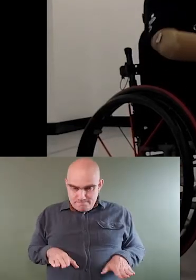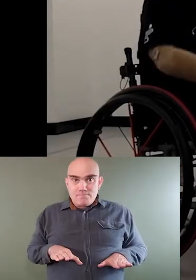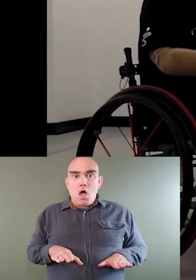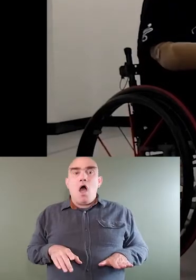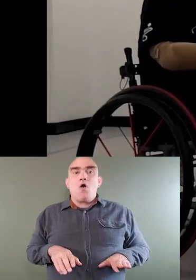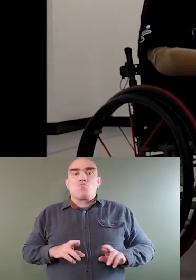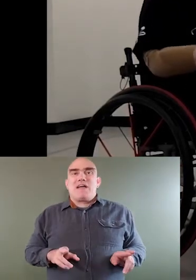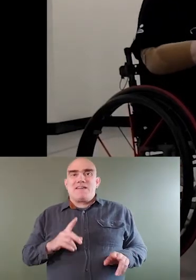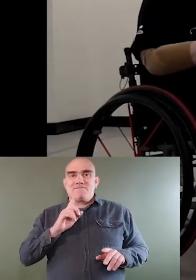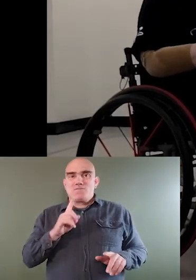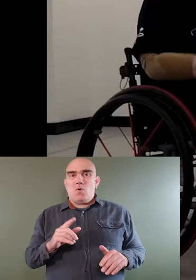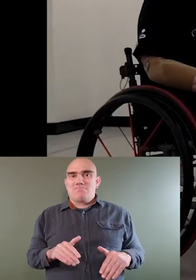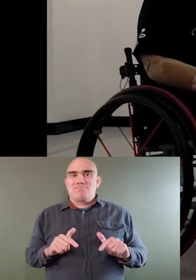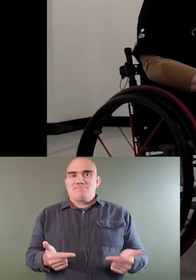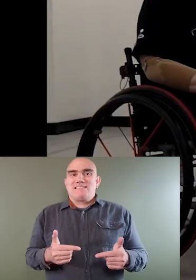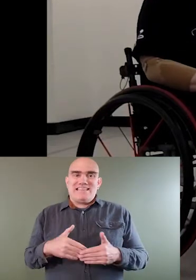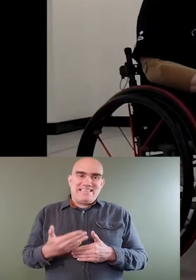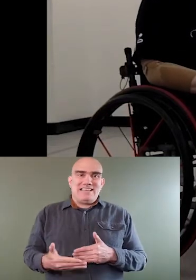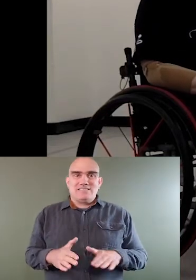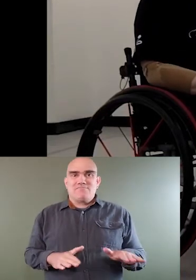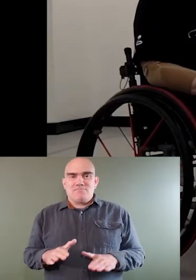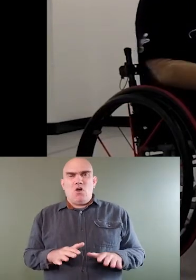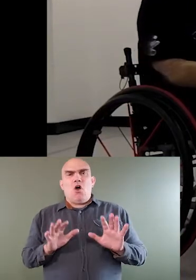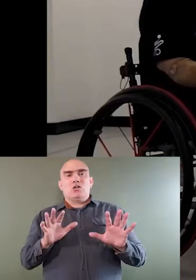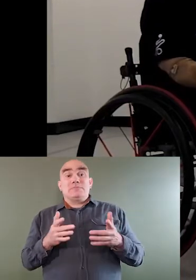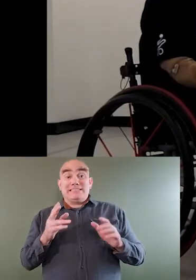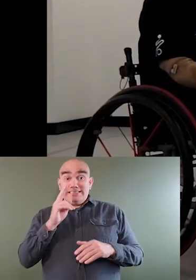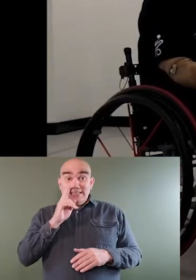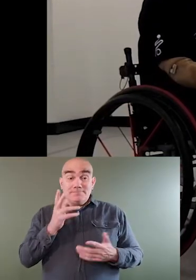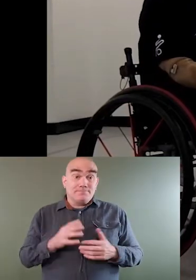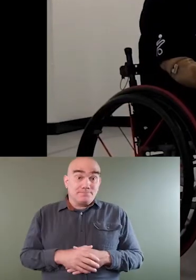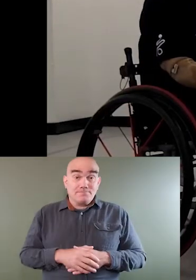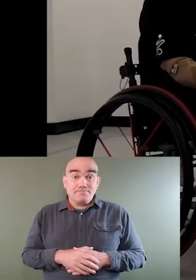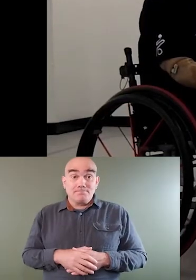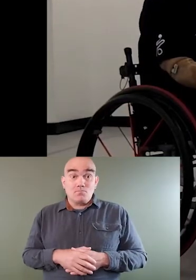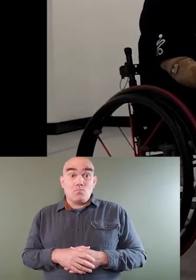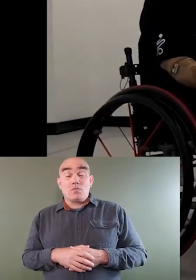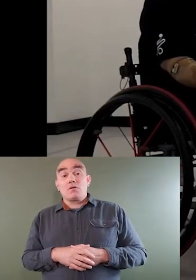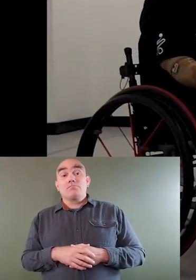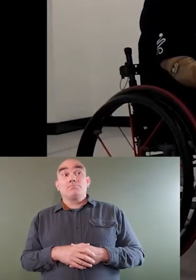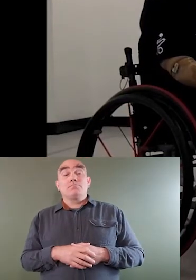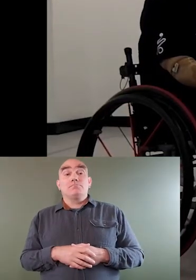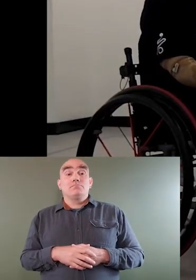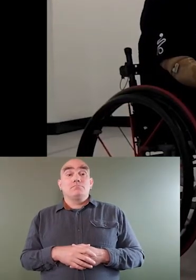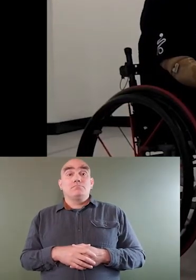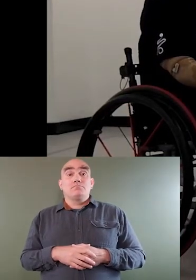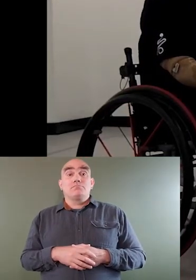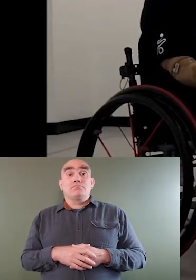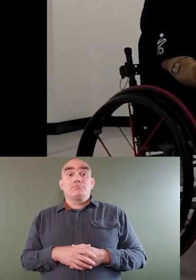to do the next tap. Awesome. So, let's see.